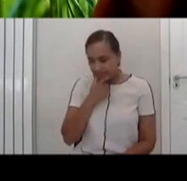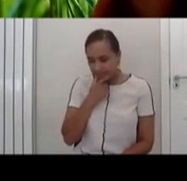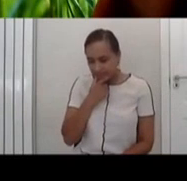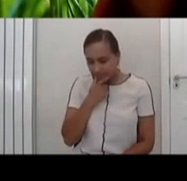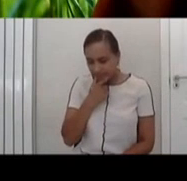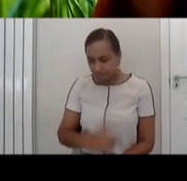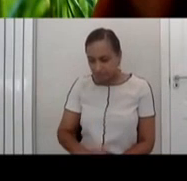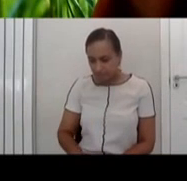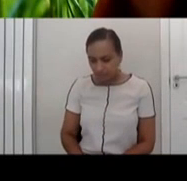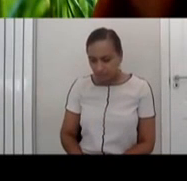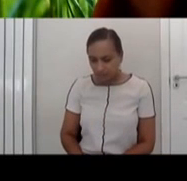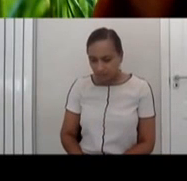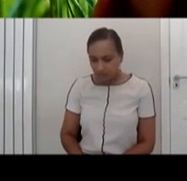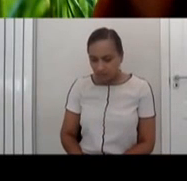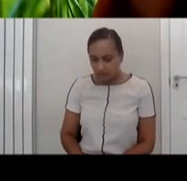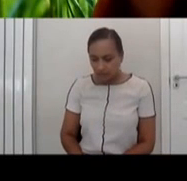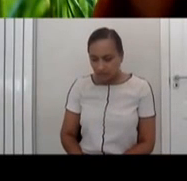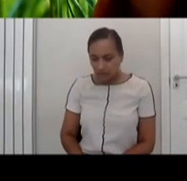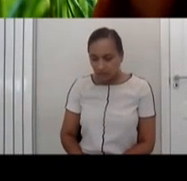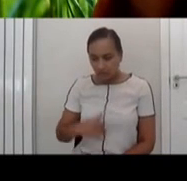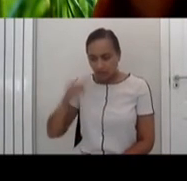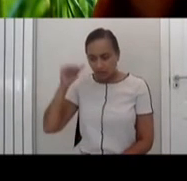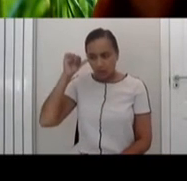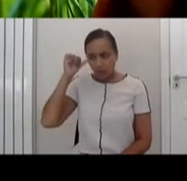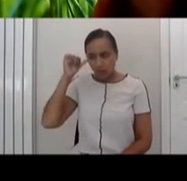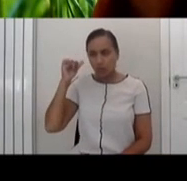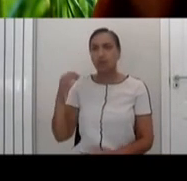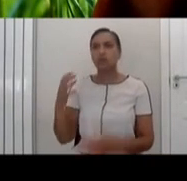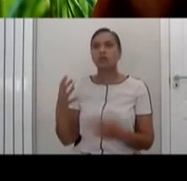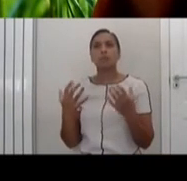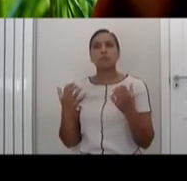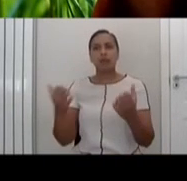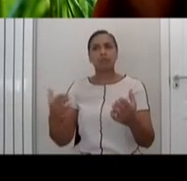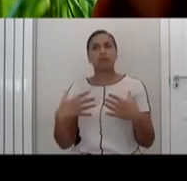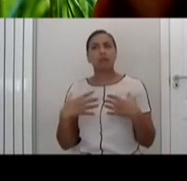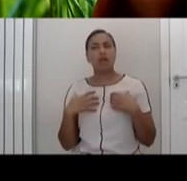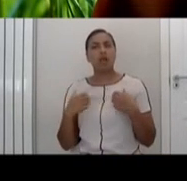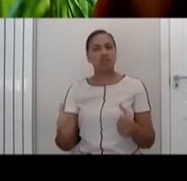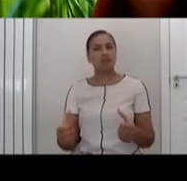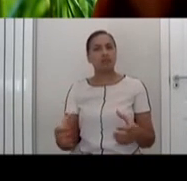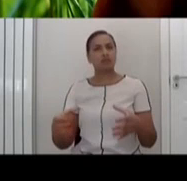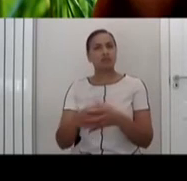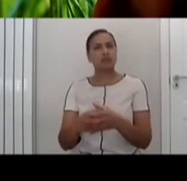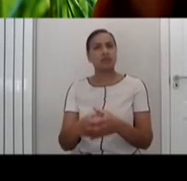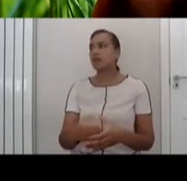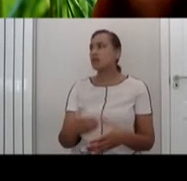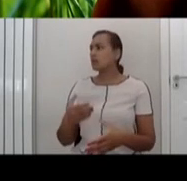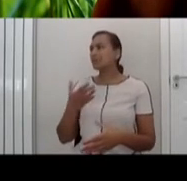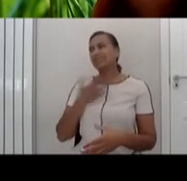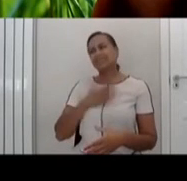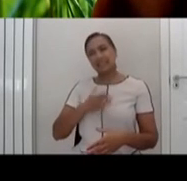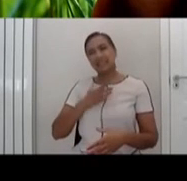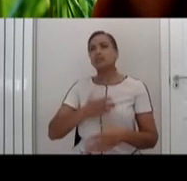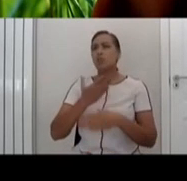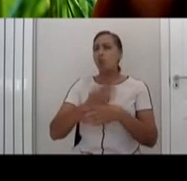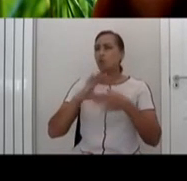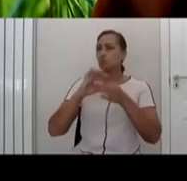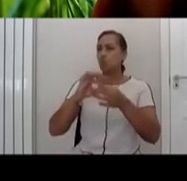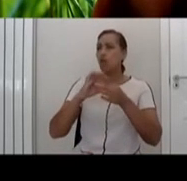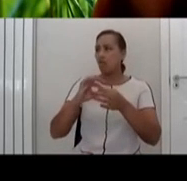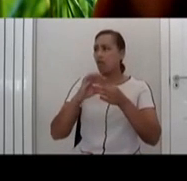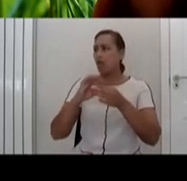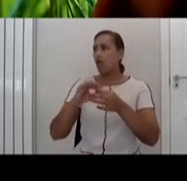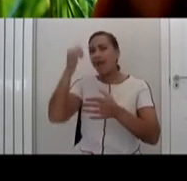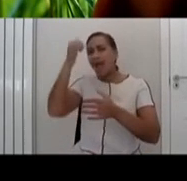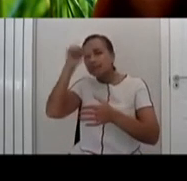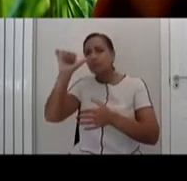similarly to before, I know the public health team would welcome working with Healthwatch and other individuals and organizations around this to